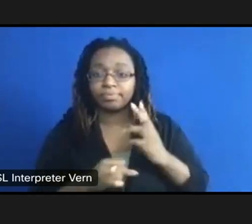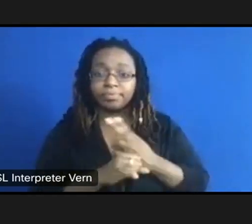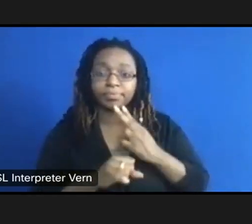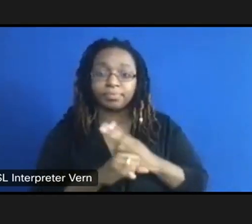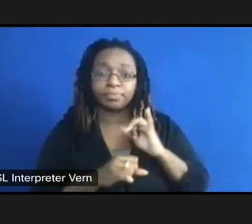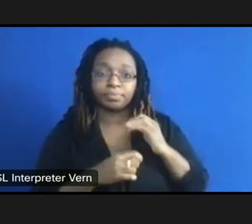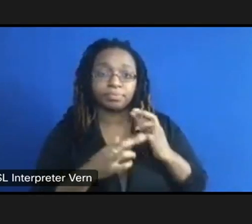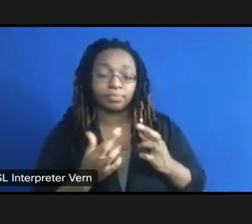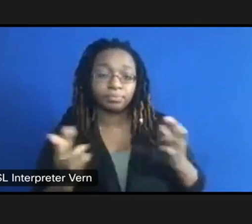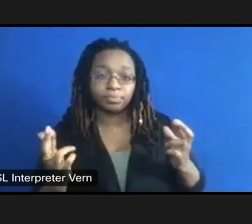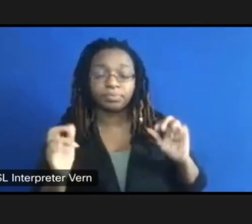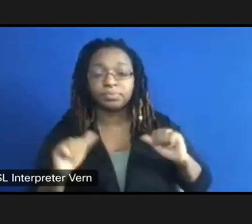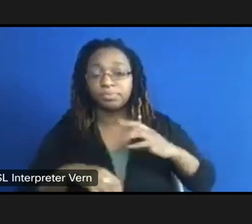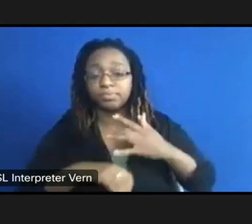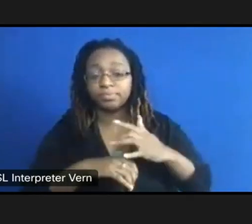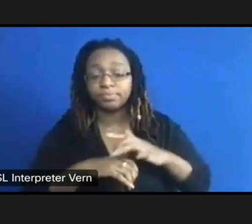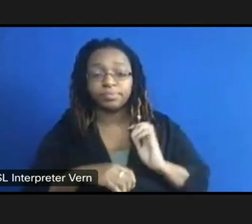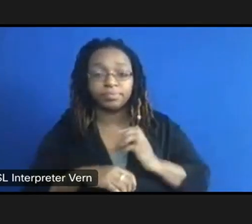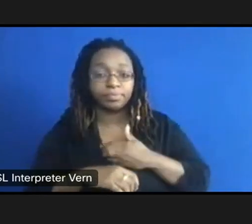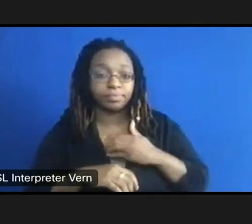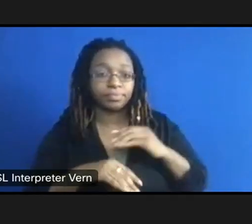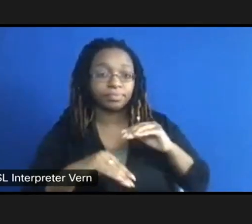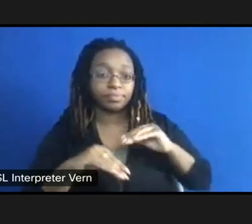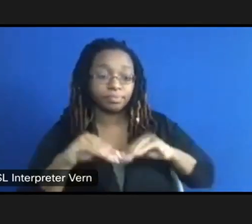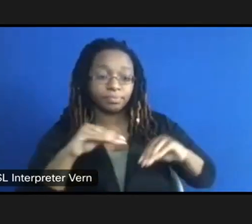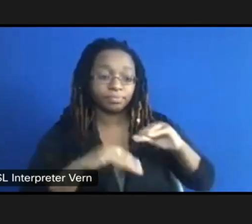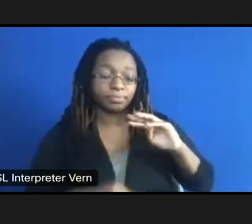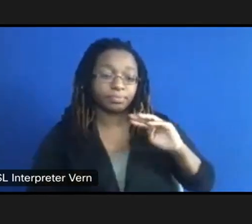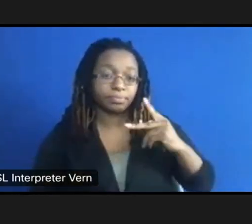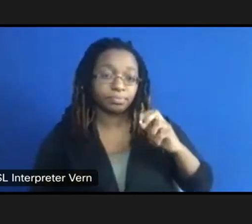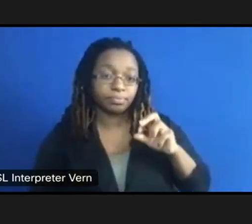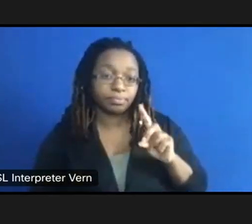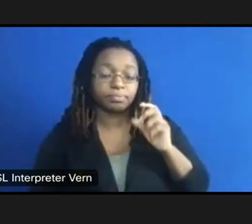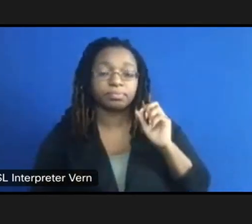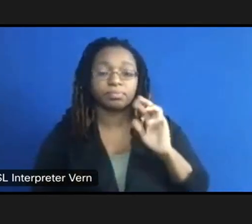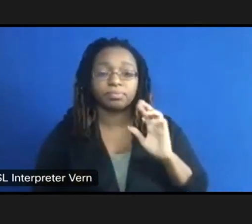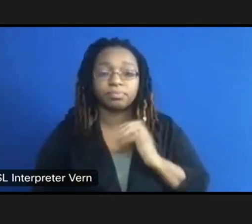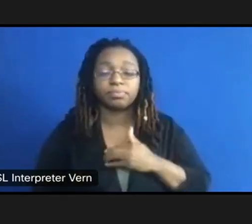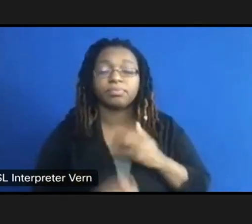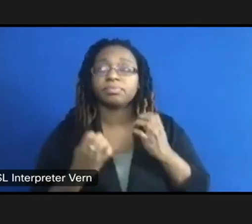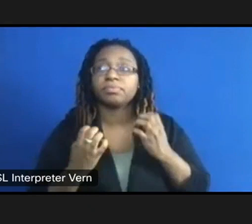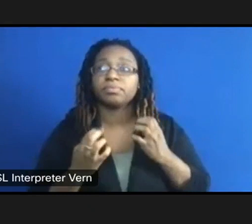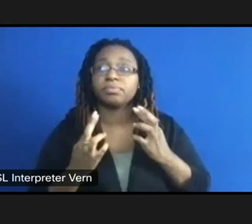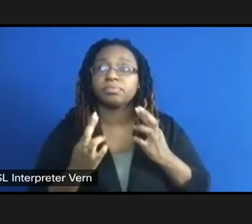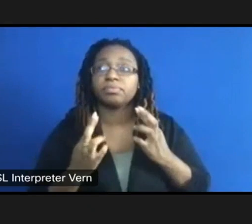either available within our moving pods or within our resource pods.